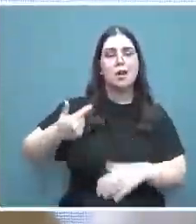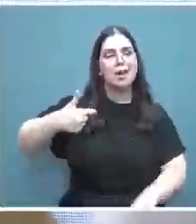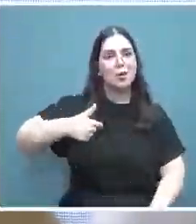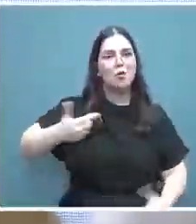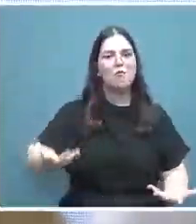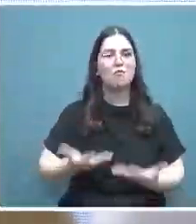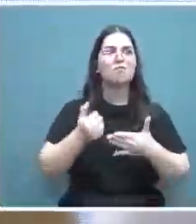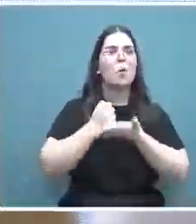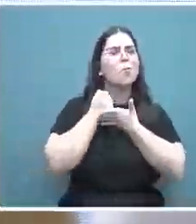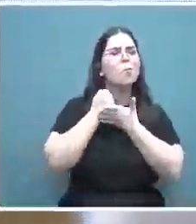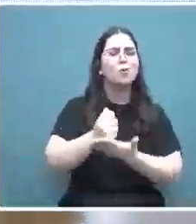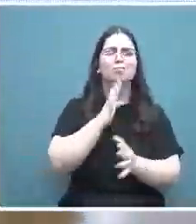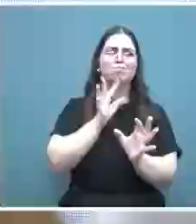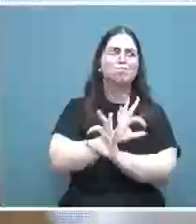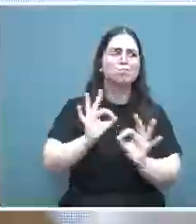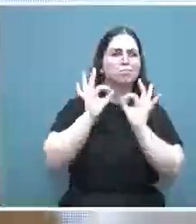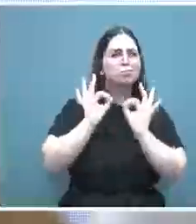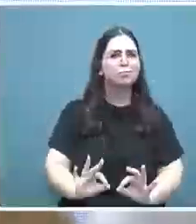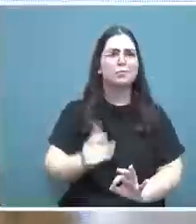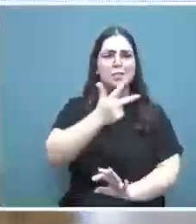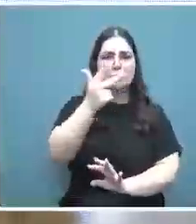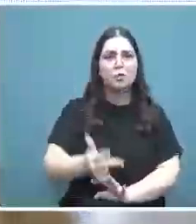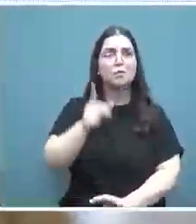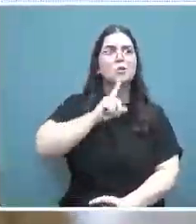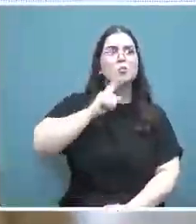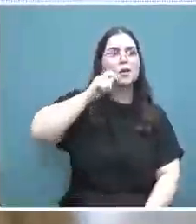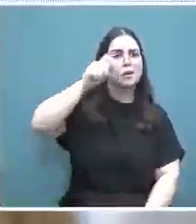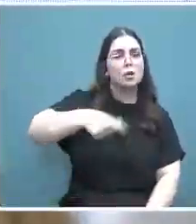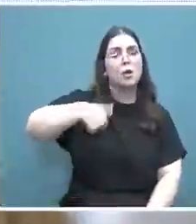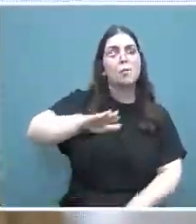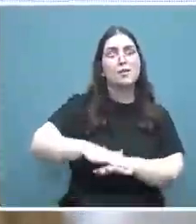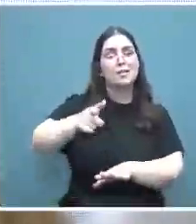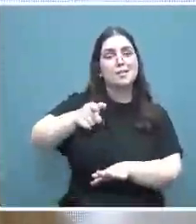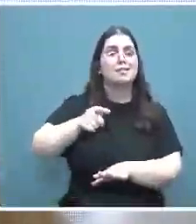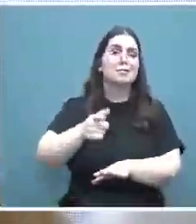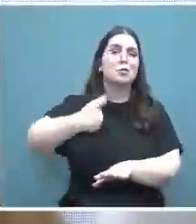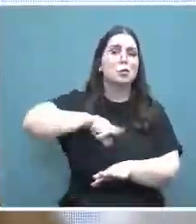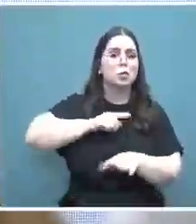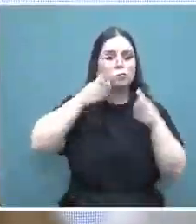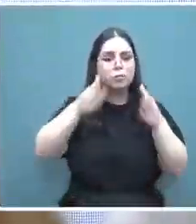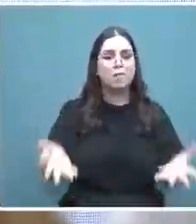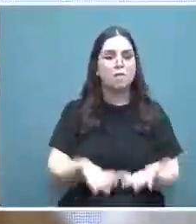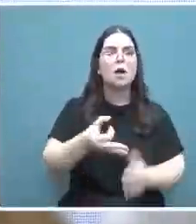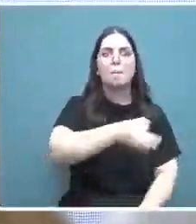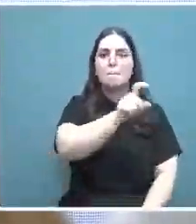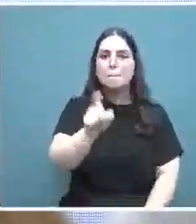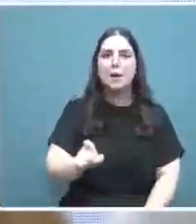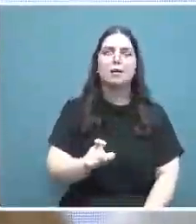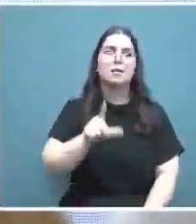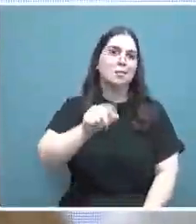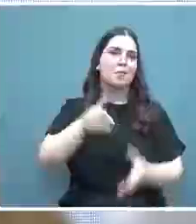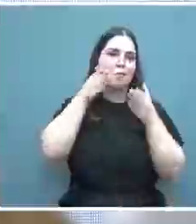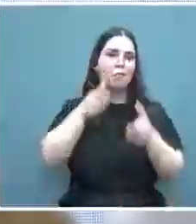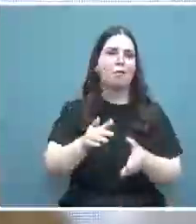advocate for women in Ukraine, and that's why we're so focused on the peace formula. That's why we're so